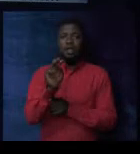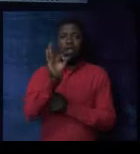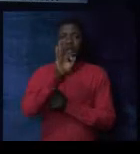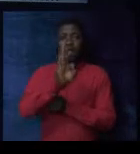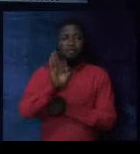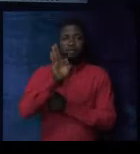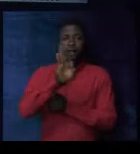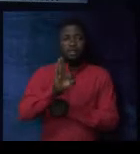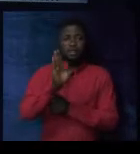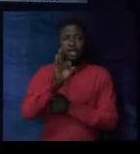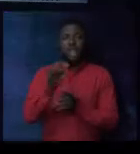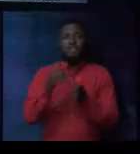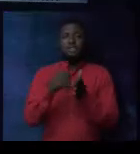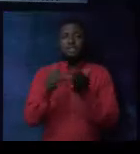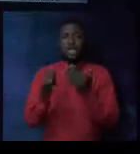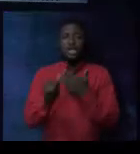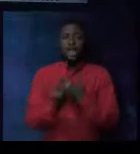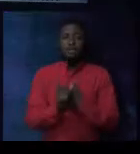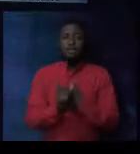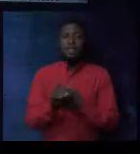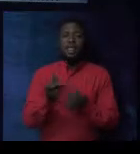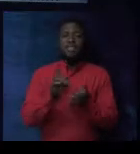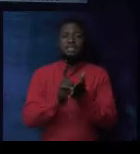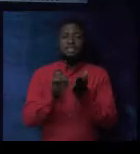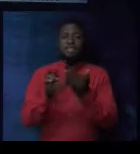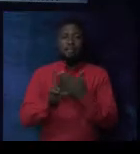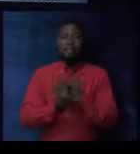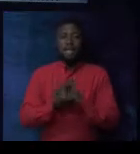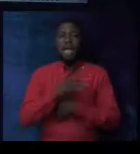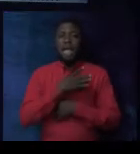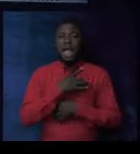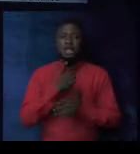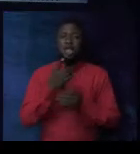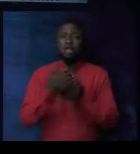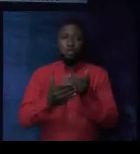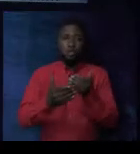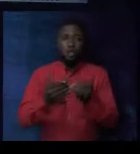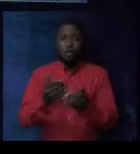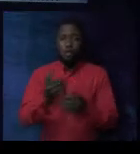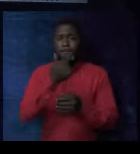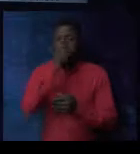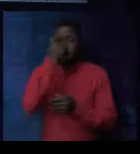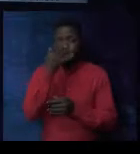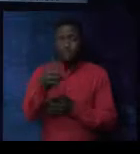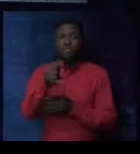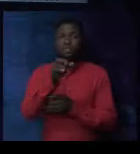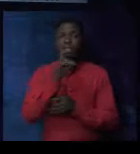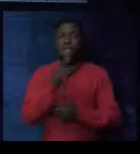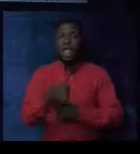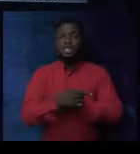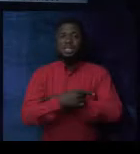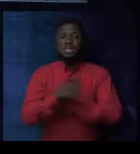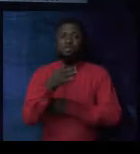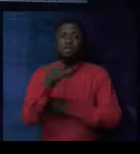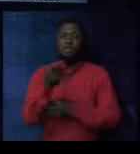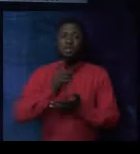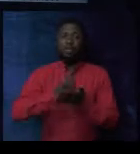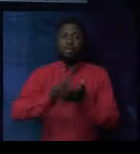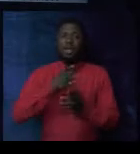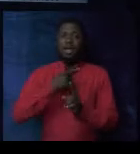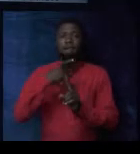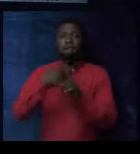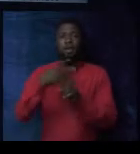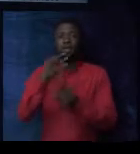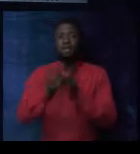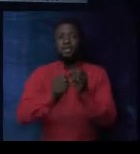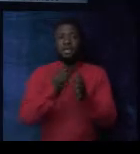M, Friday, January, December, and so on, because they are days of the week